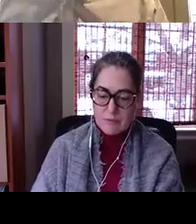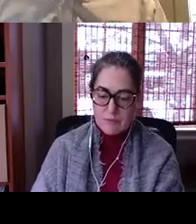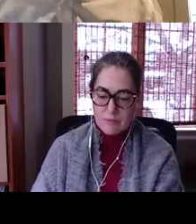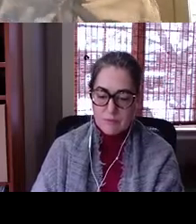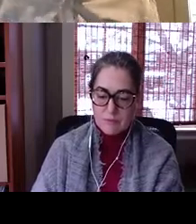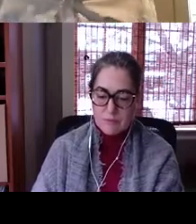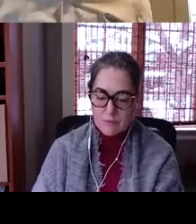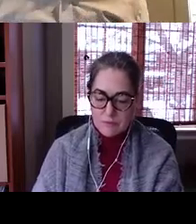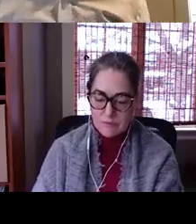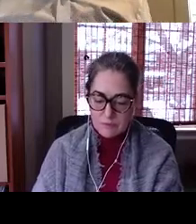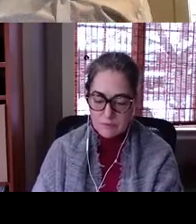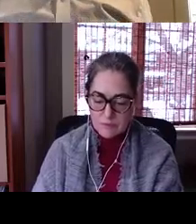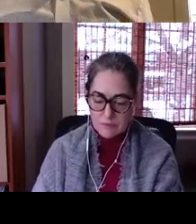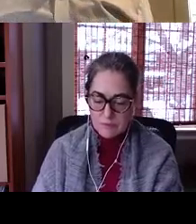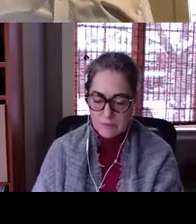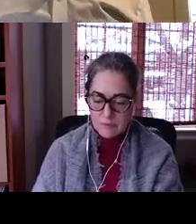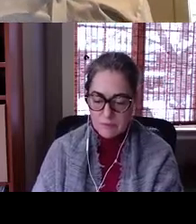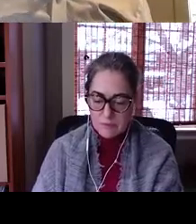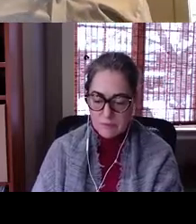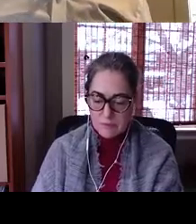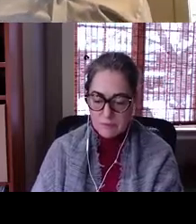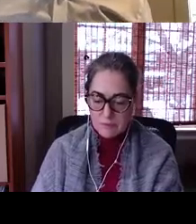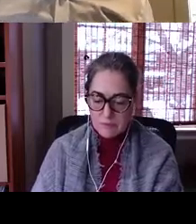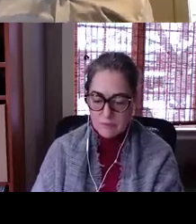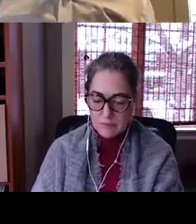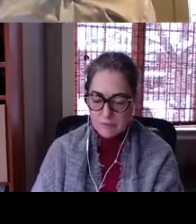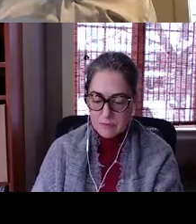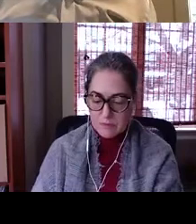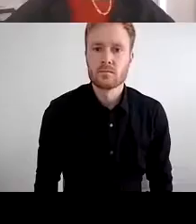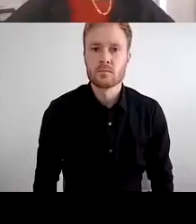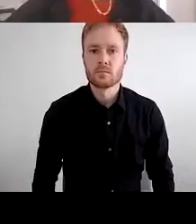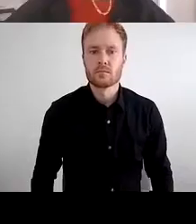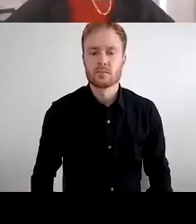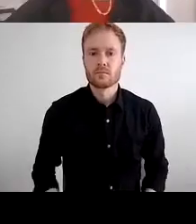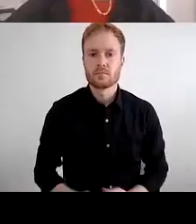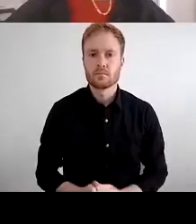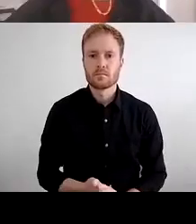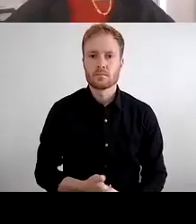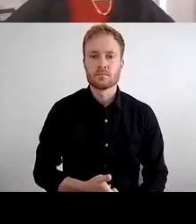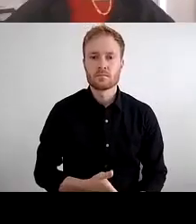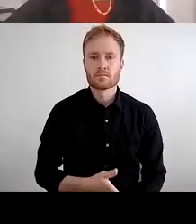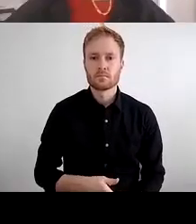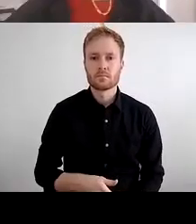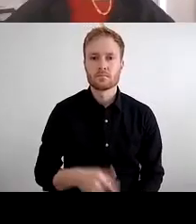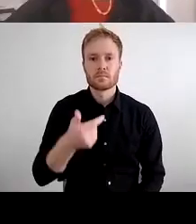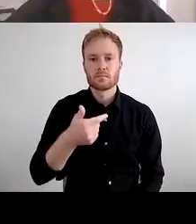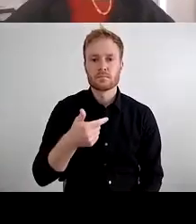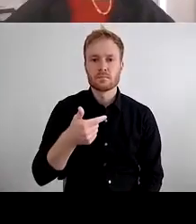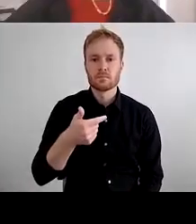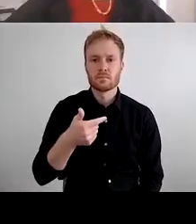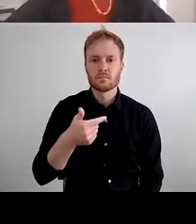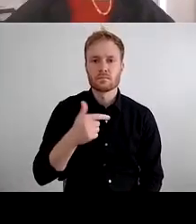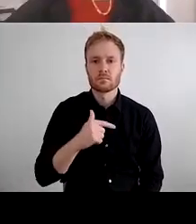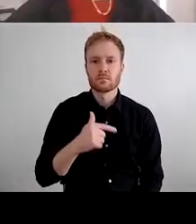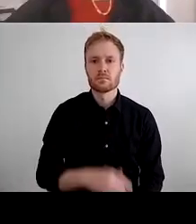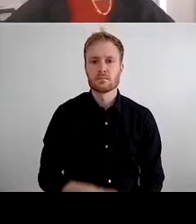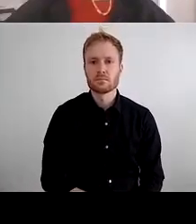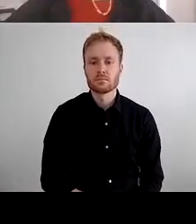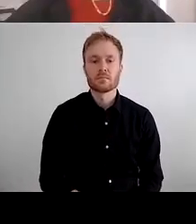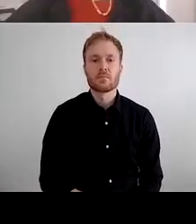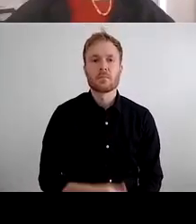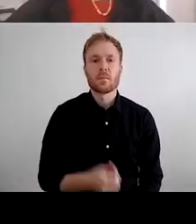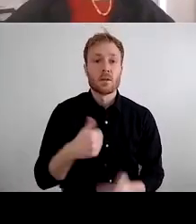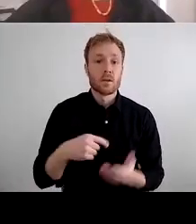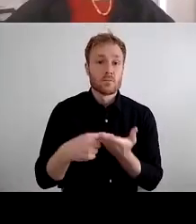have invoices for approval. Motion to approve. Second. Any discussion?